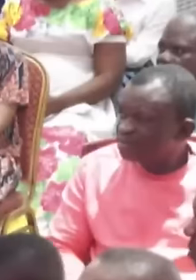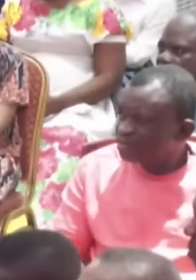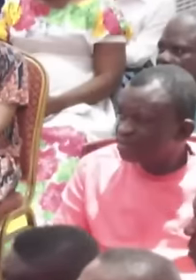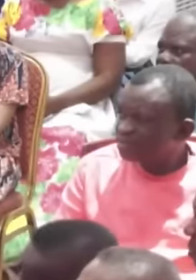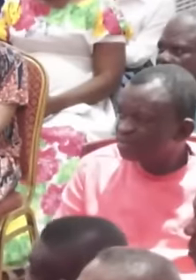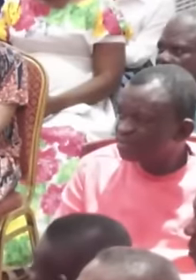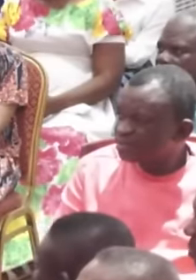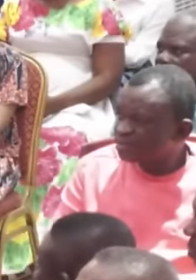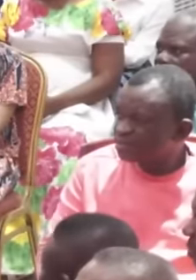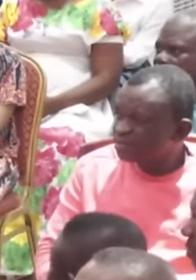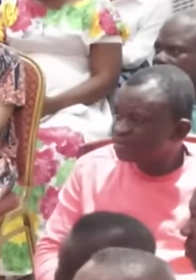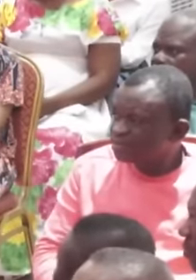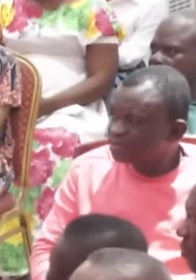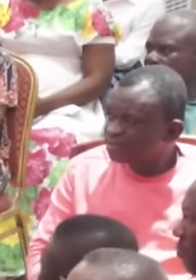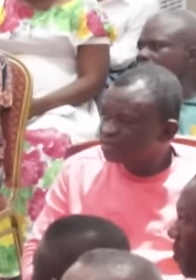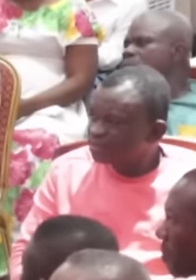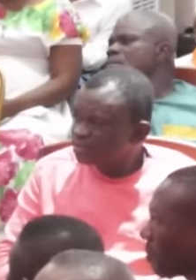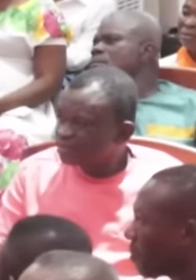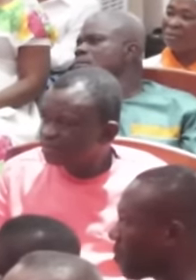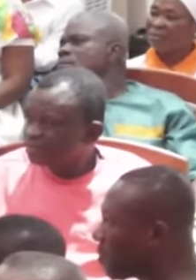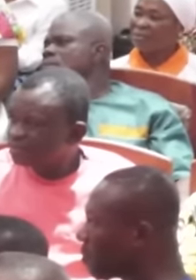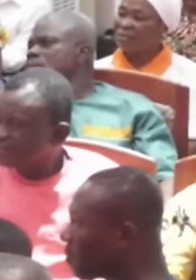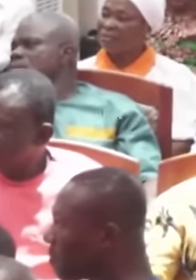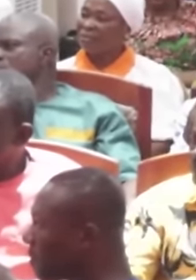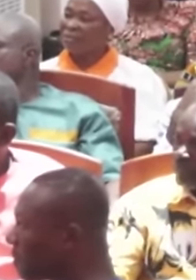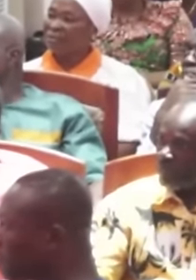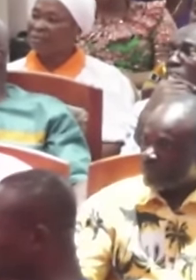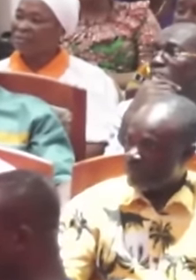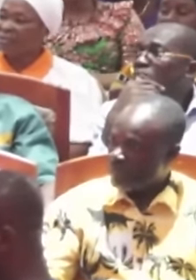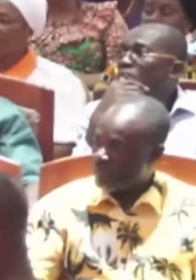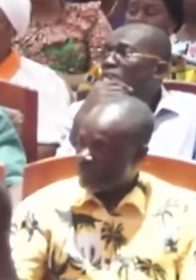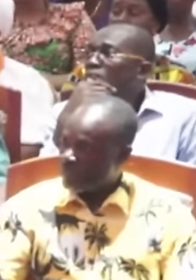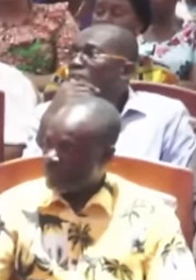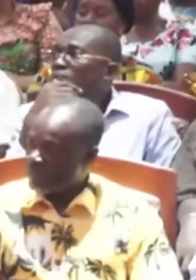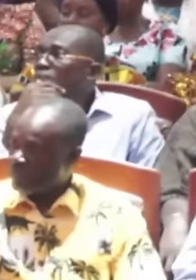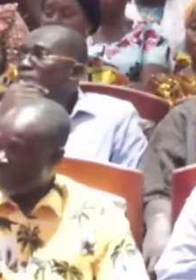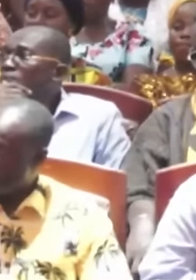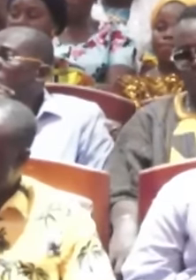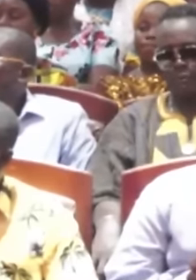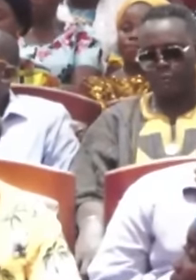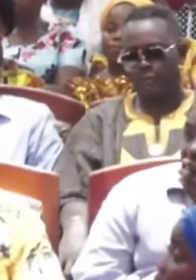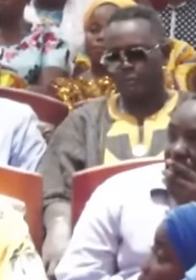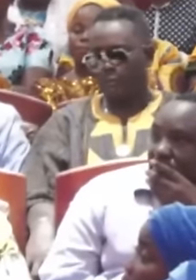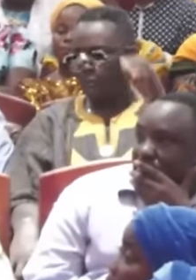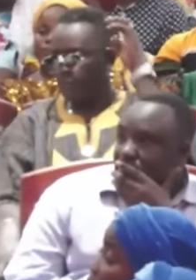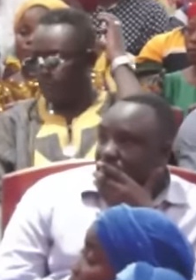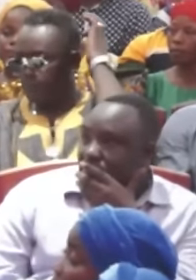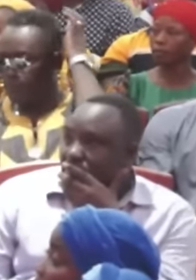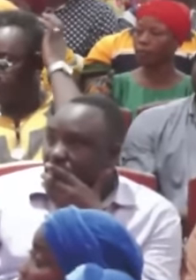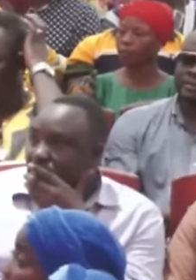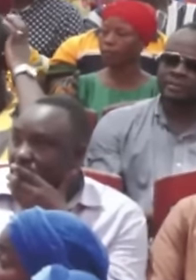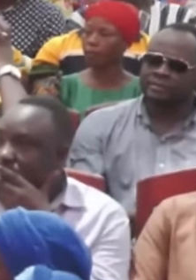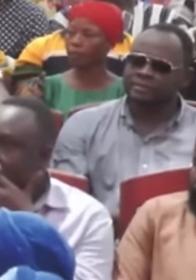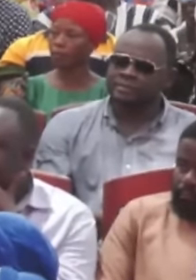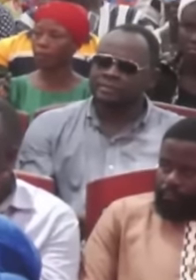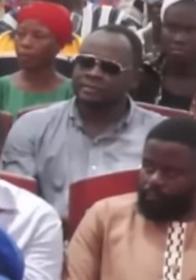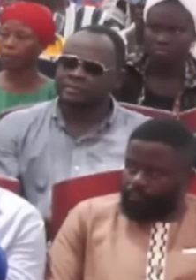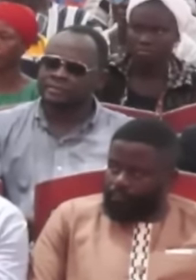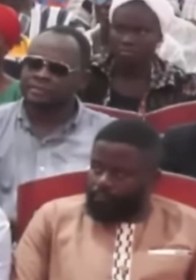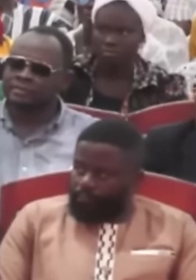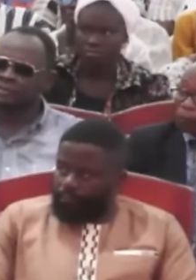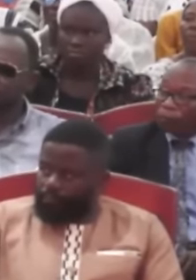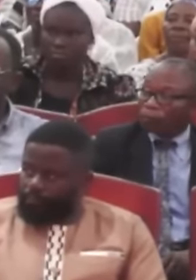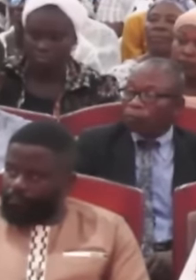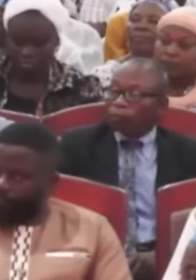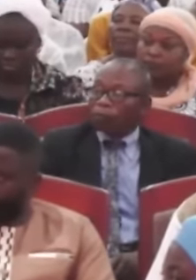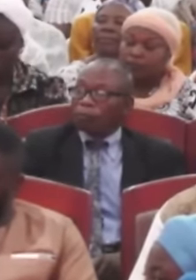So Israelites knew that God was alive or God was there, but when Moses came and told them that